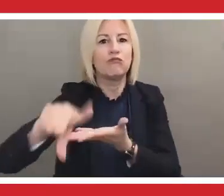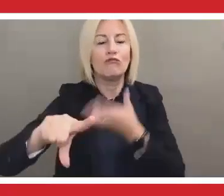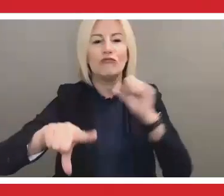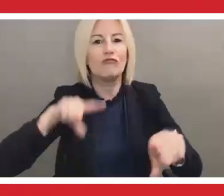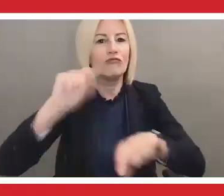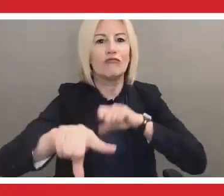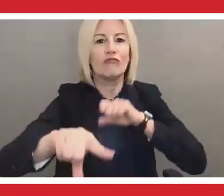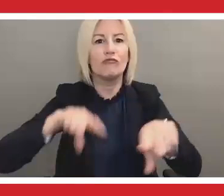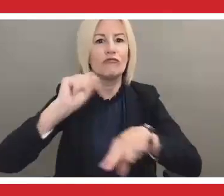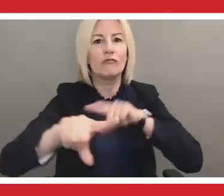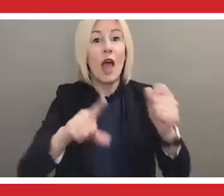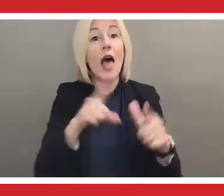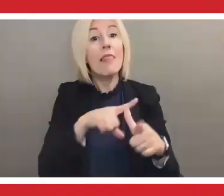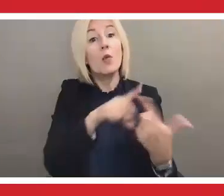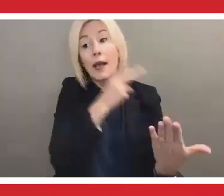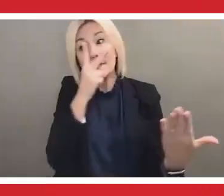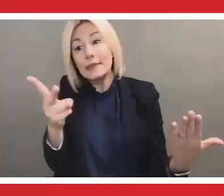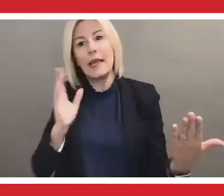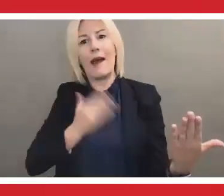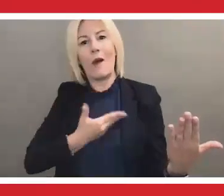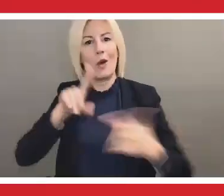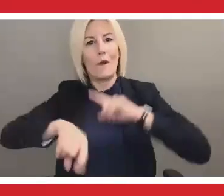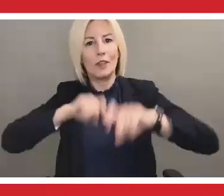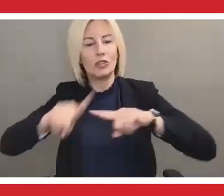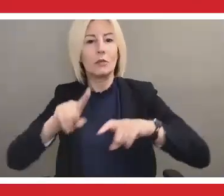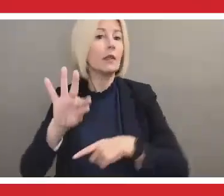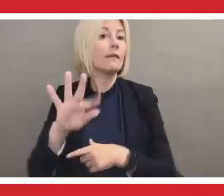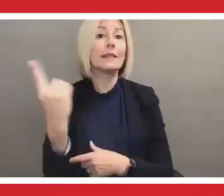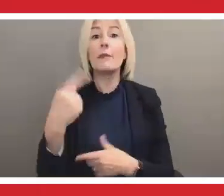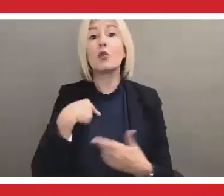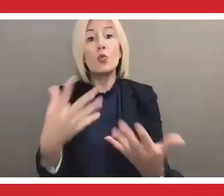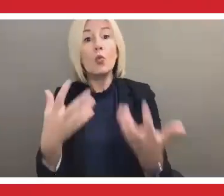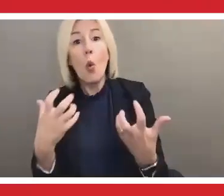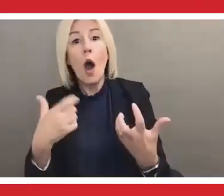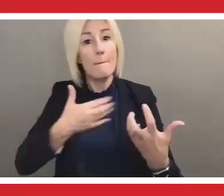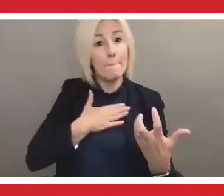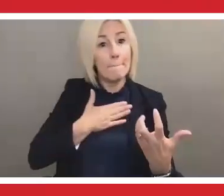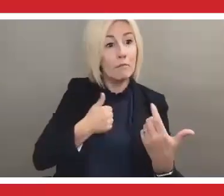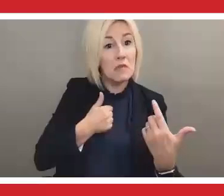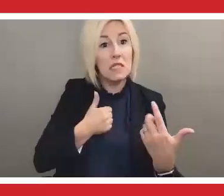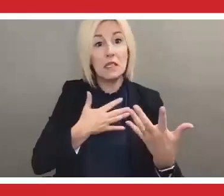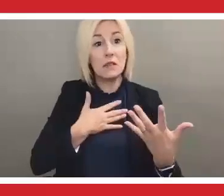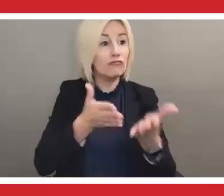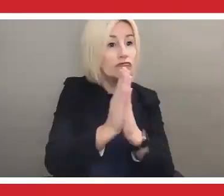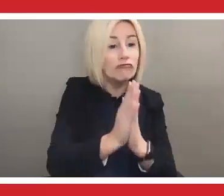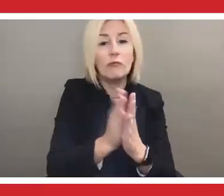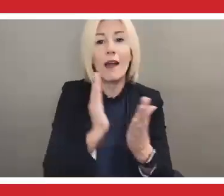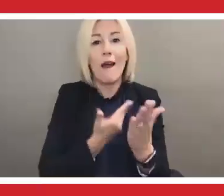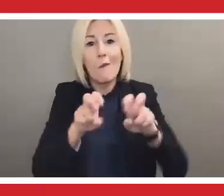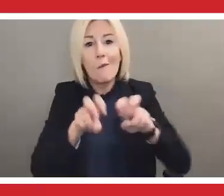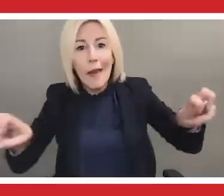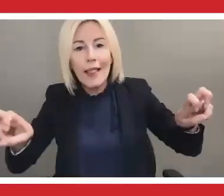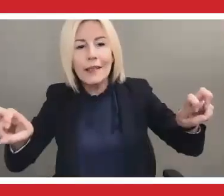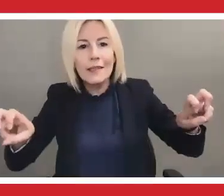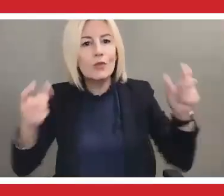look at the questions we already have. And if there's something that you would like me to ask our panelists, all you need to do